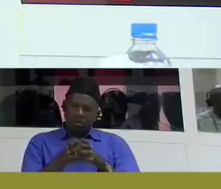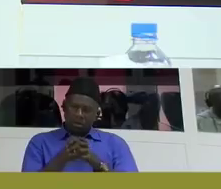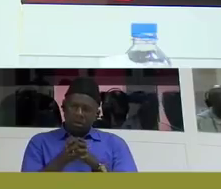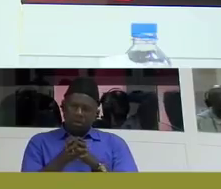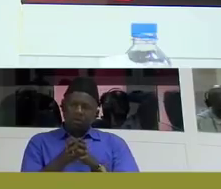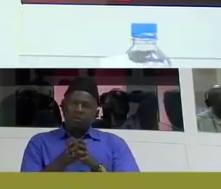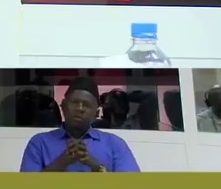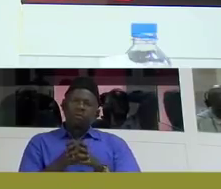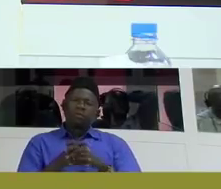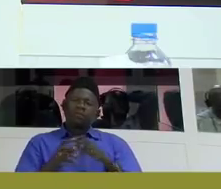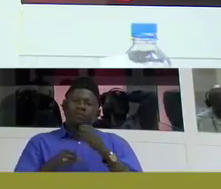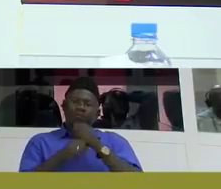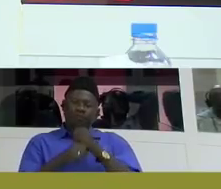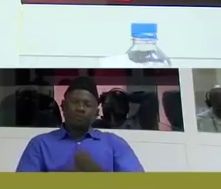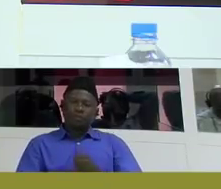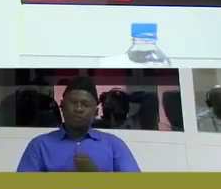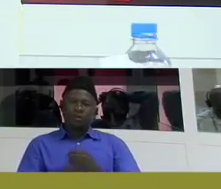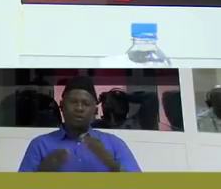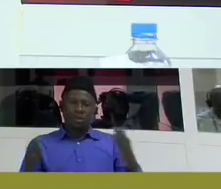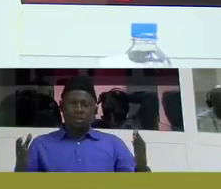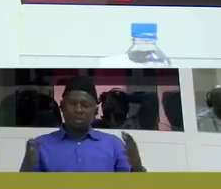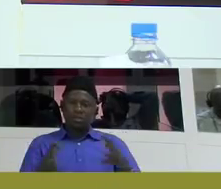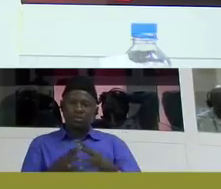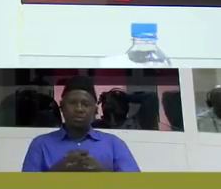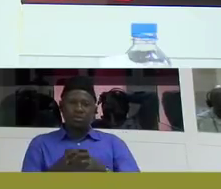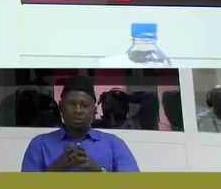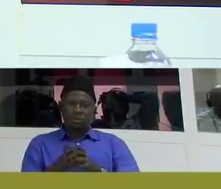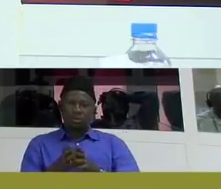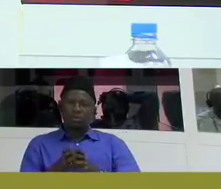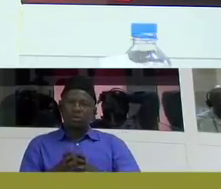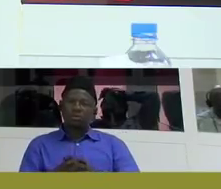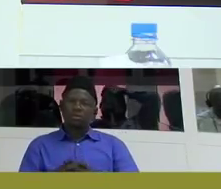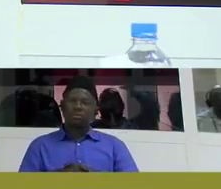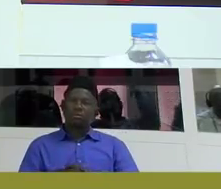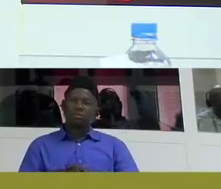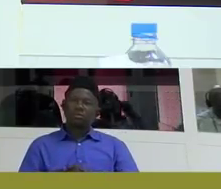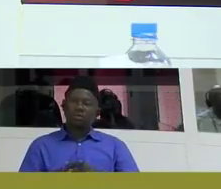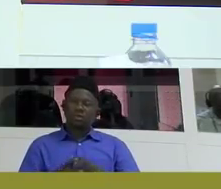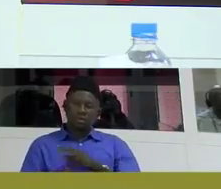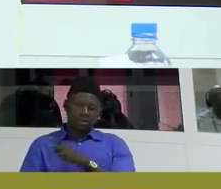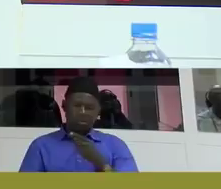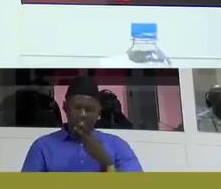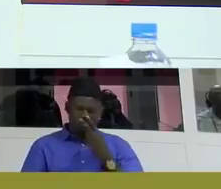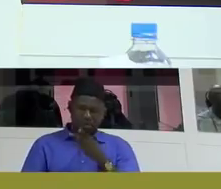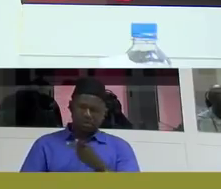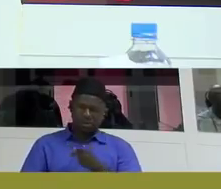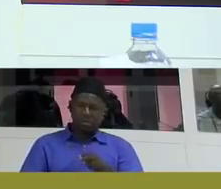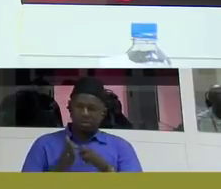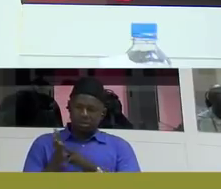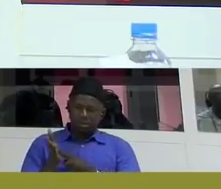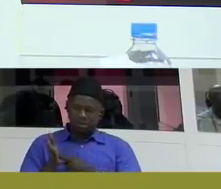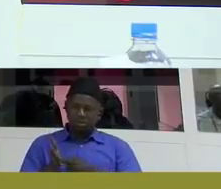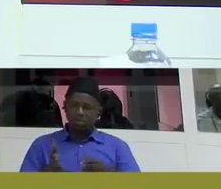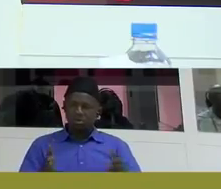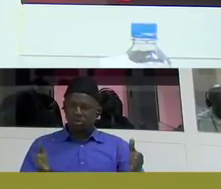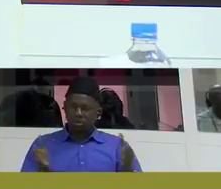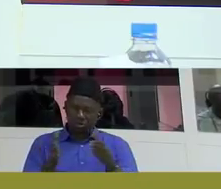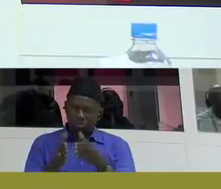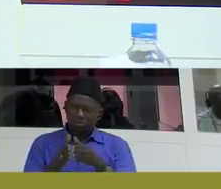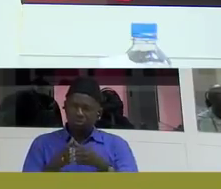greater unity. They saw the need to come together to